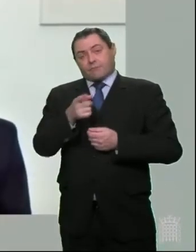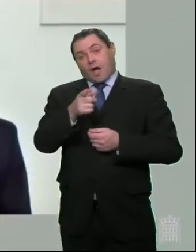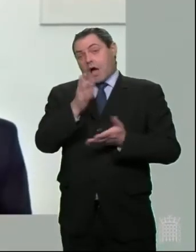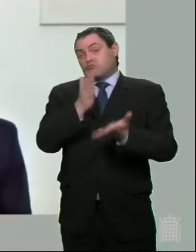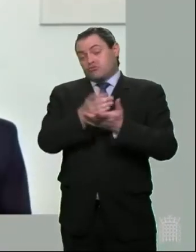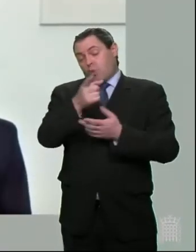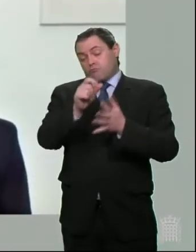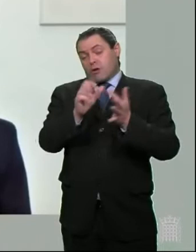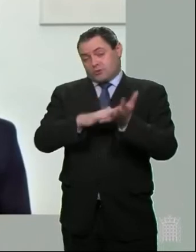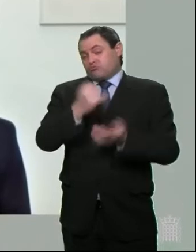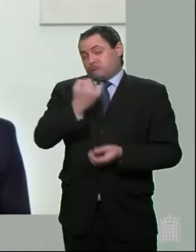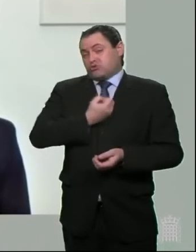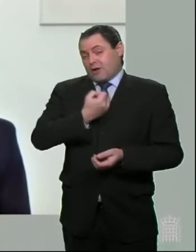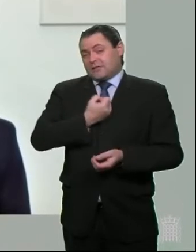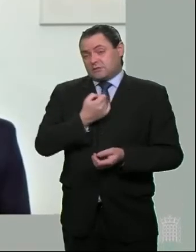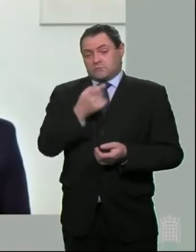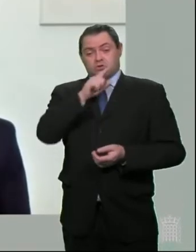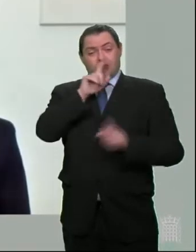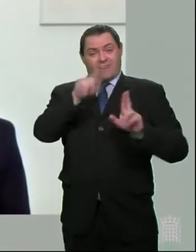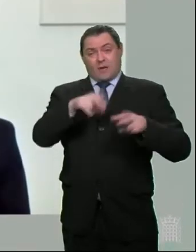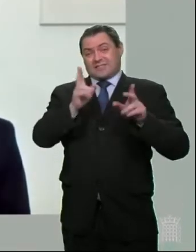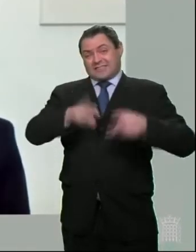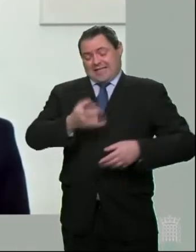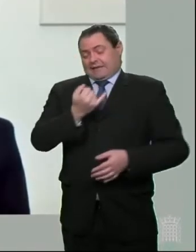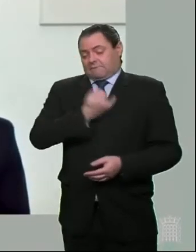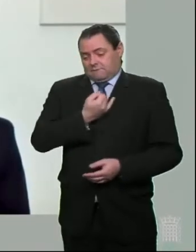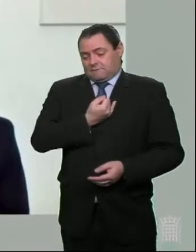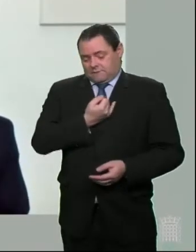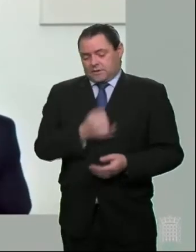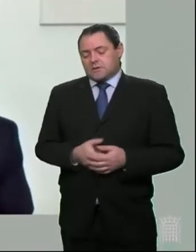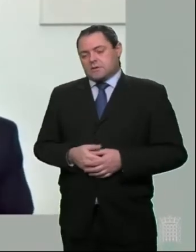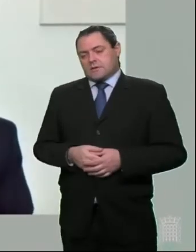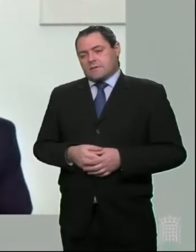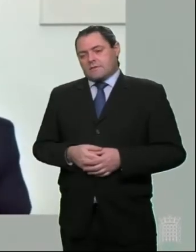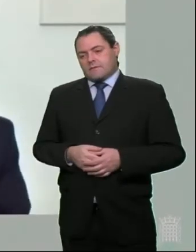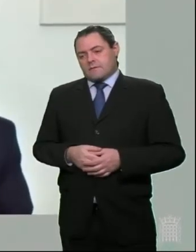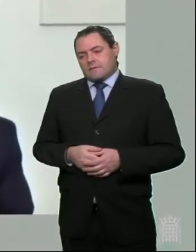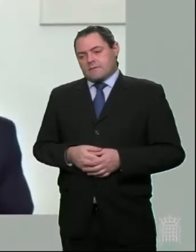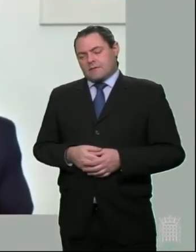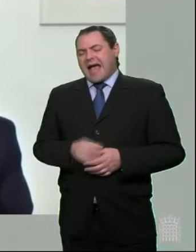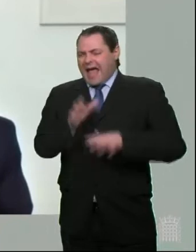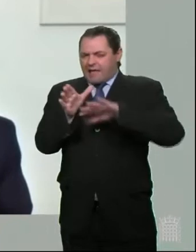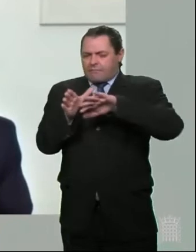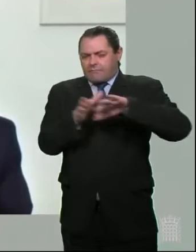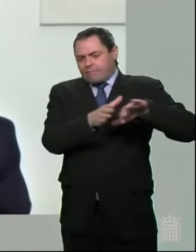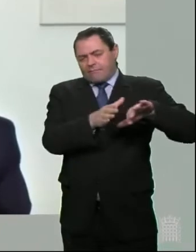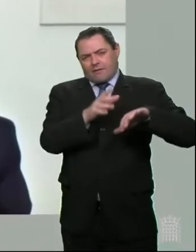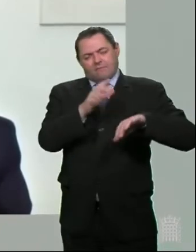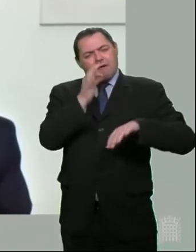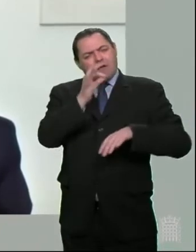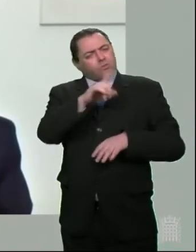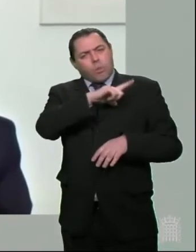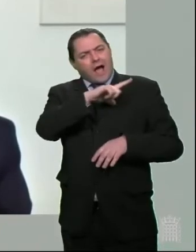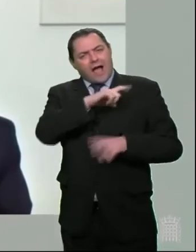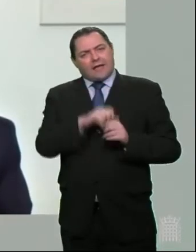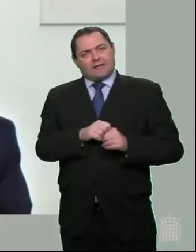that 100,000 people have lost their lives. The question is why? Why has the United